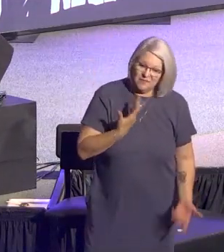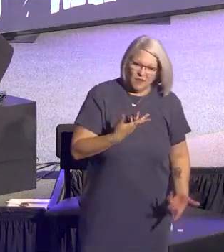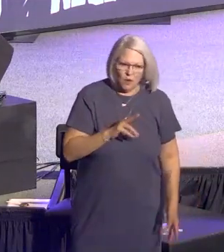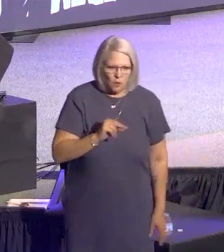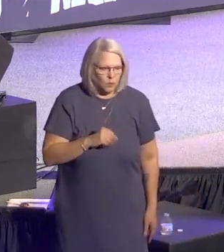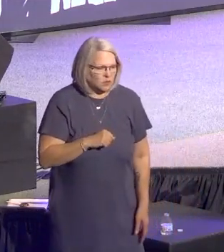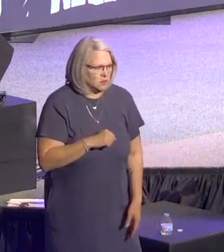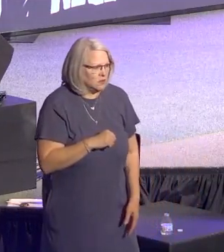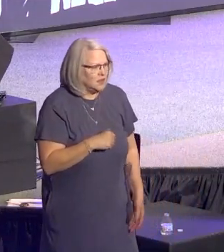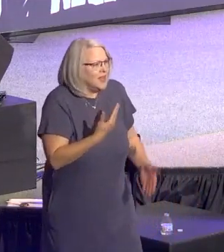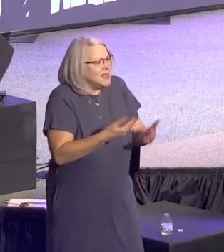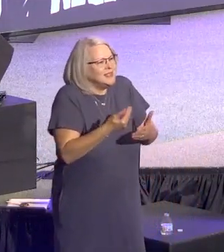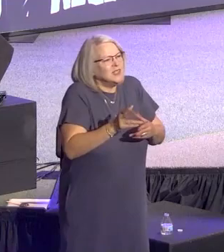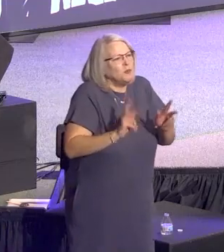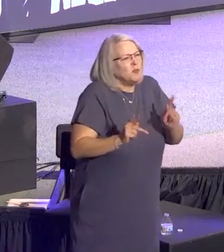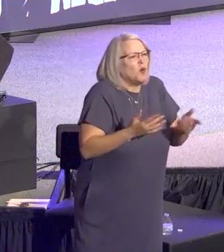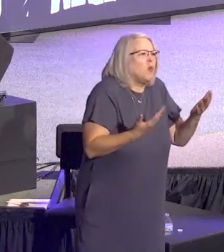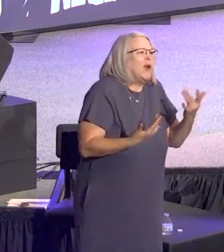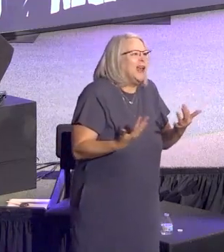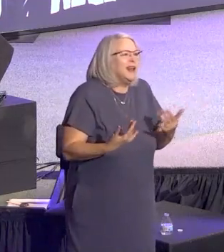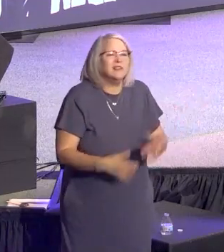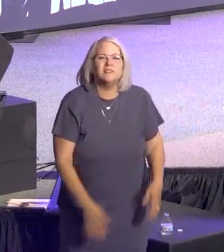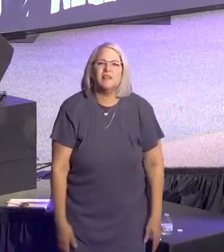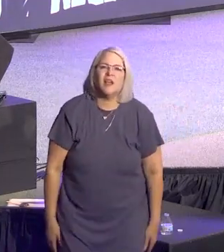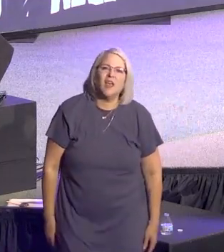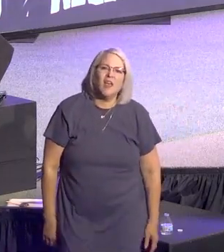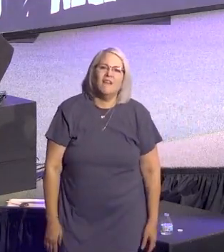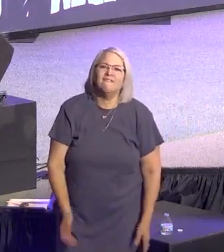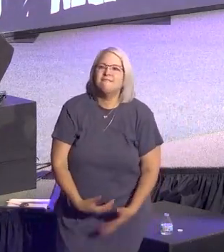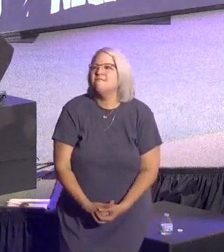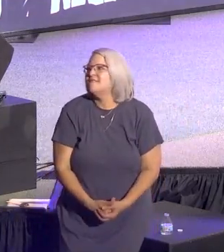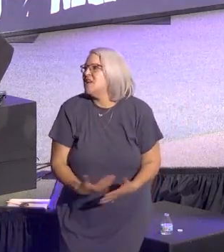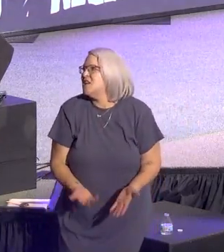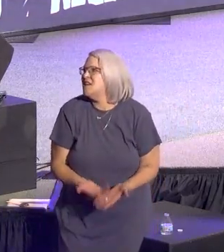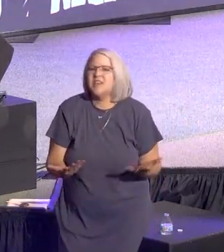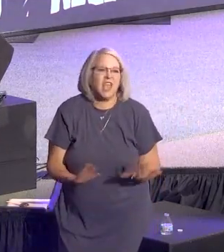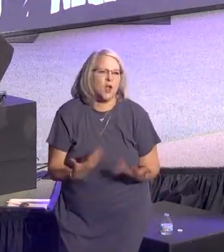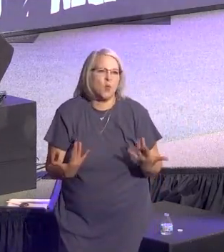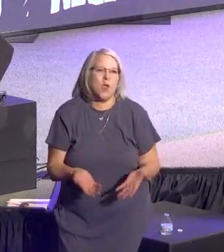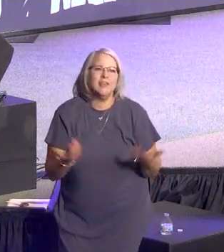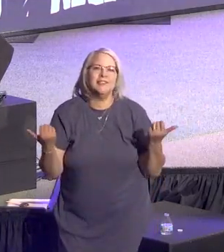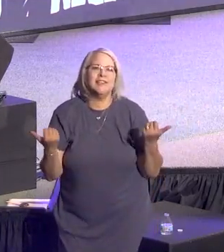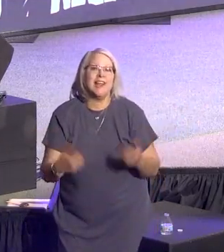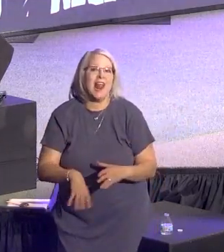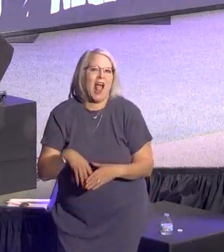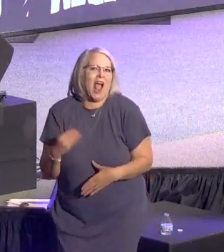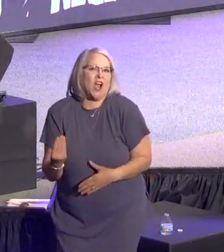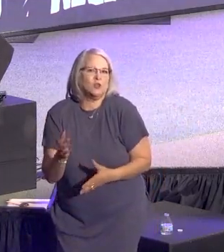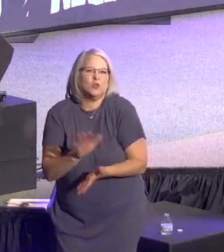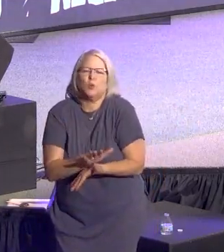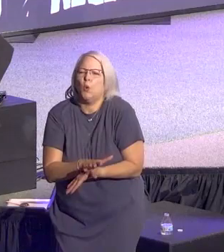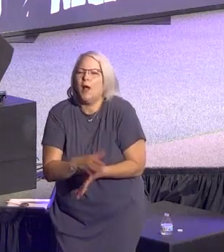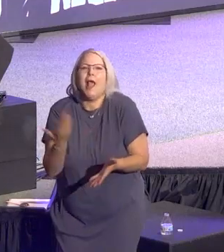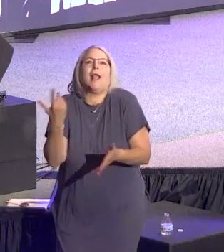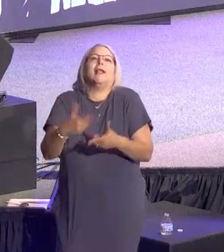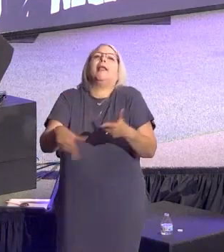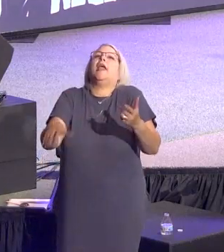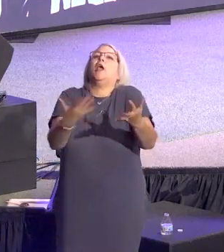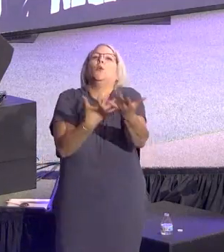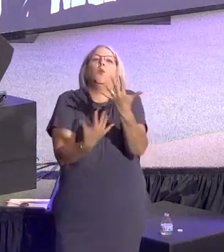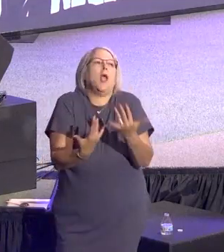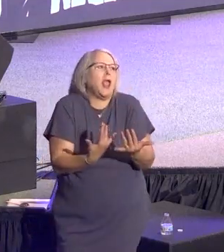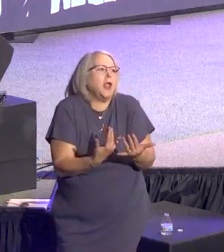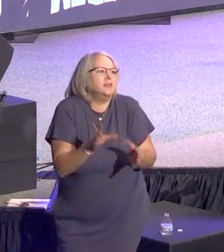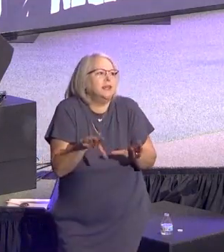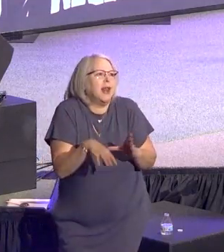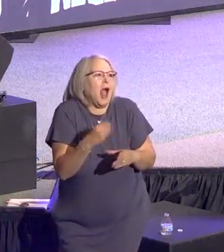Some people are waiting for the next phase of life. You ever been there? I just can't wait till I get out of school. Get into that next phase. I can't wait till you